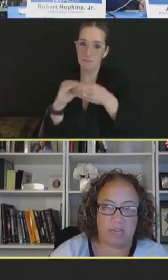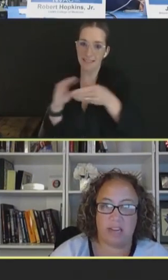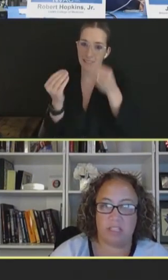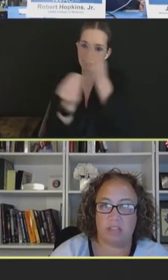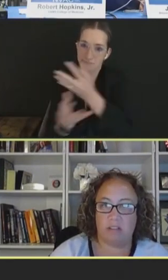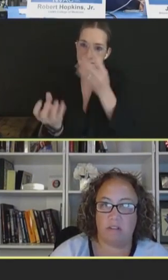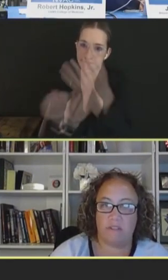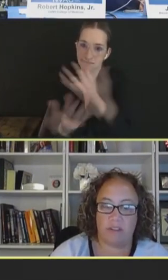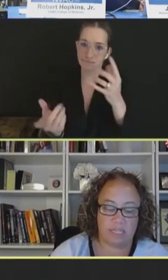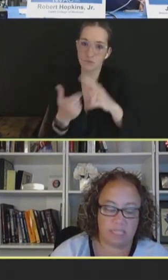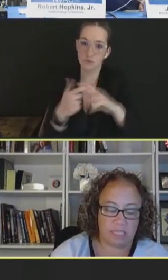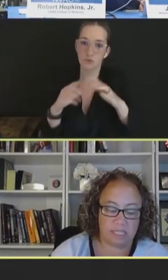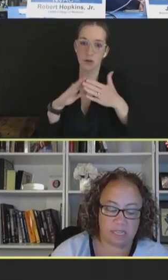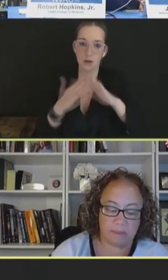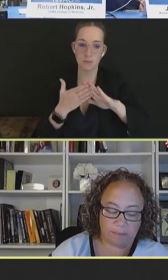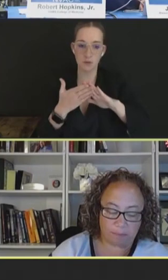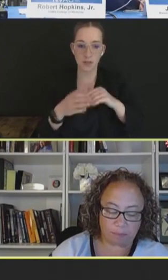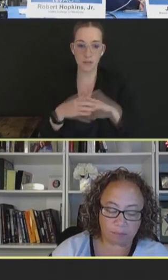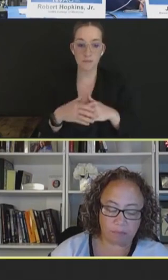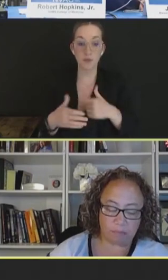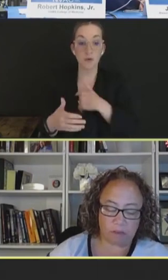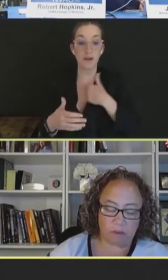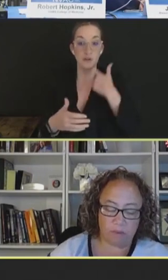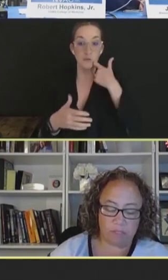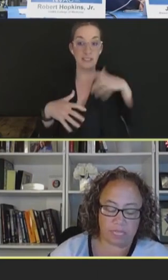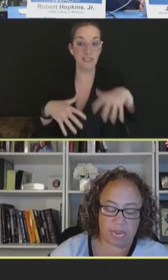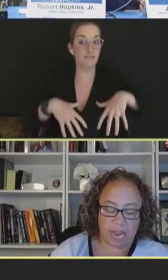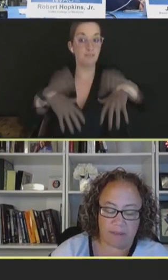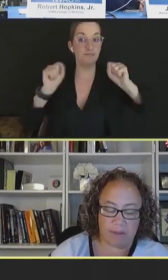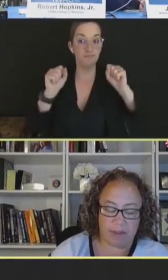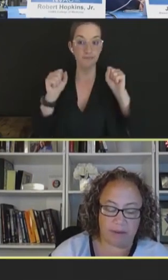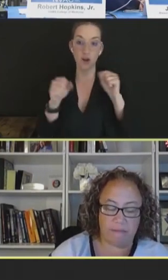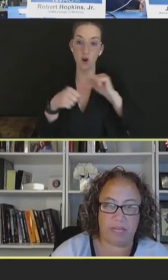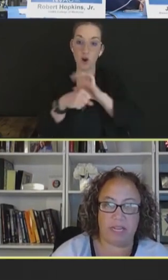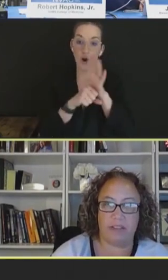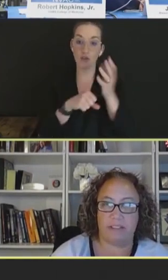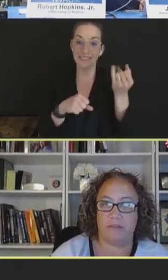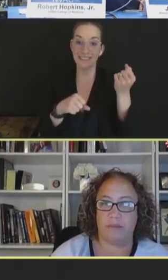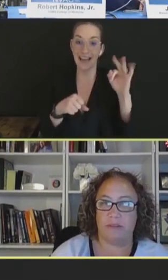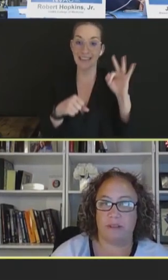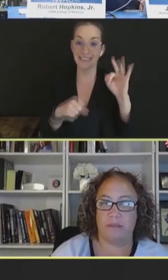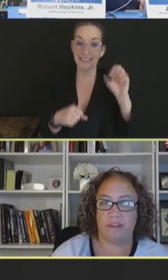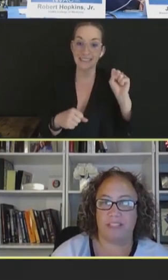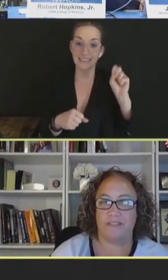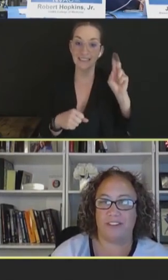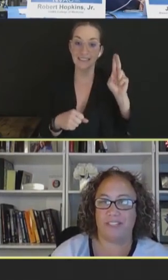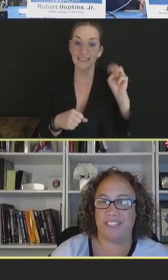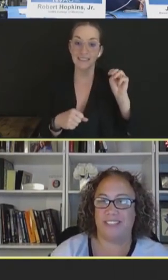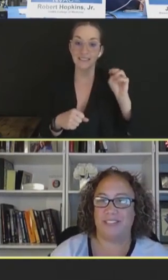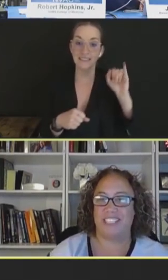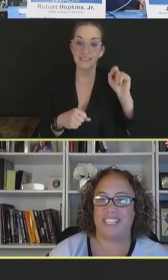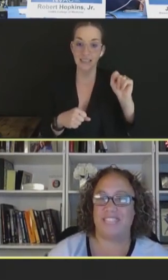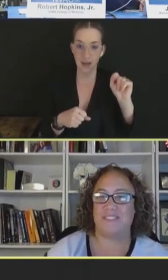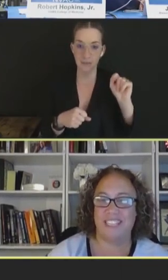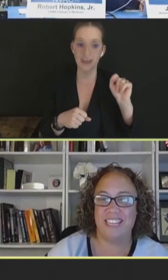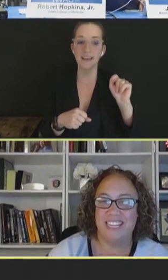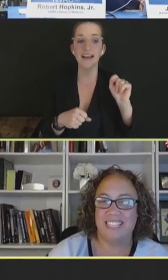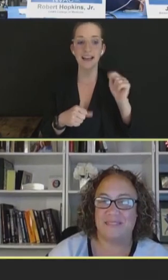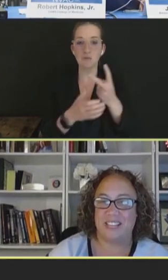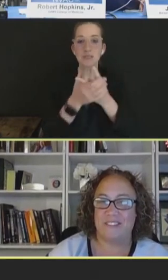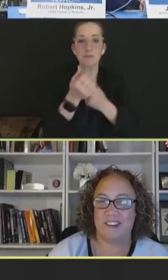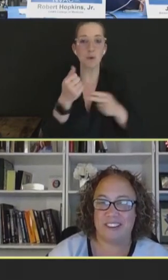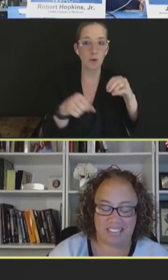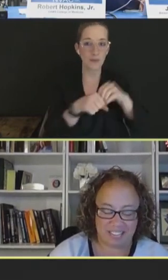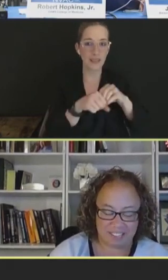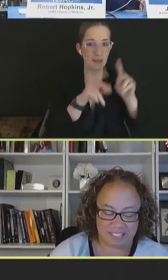the National COVID-19 Summit, which was a hybrid meeting, so both in person and virtual, similar to this one,